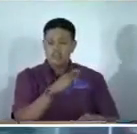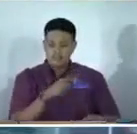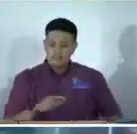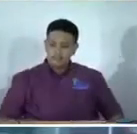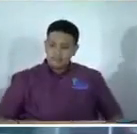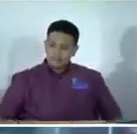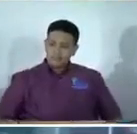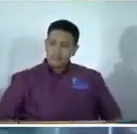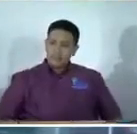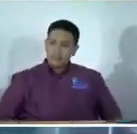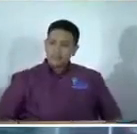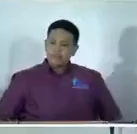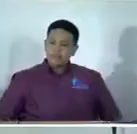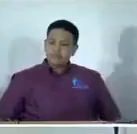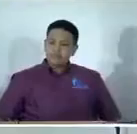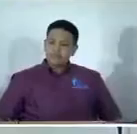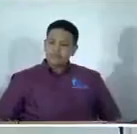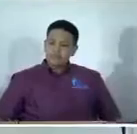incentive.